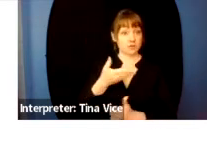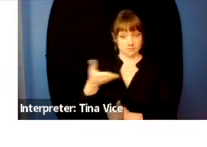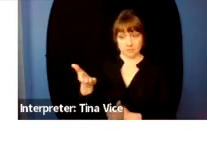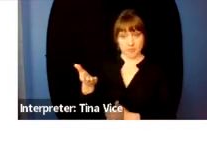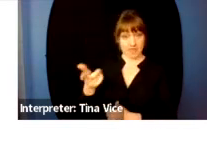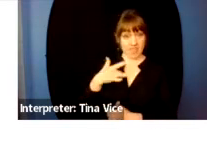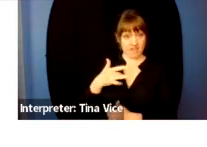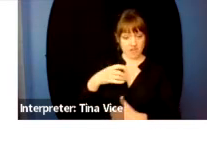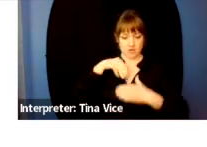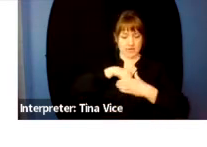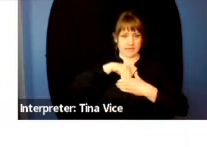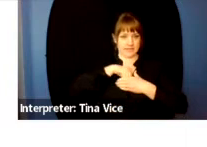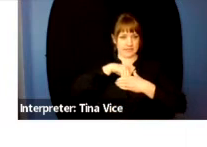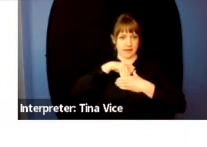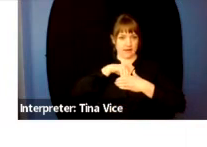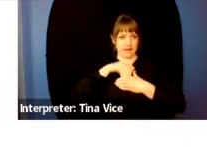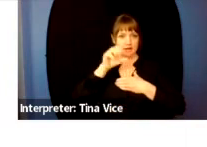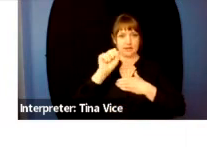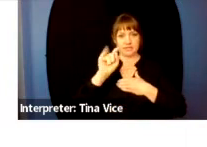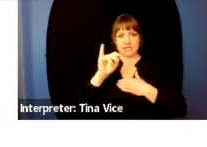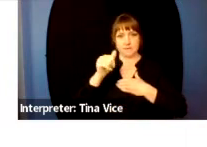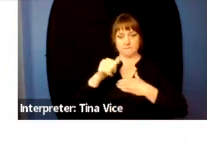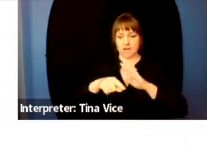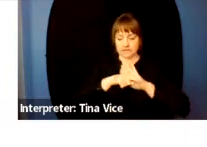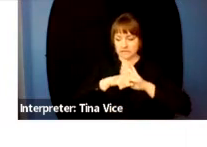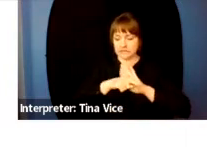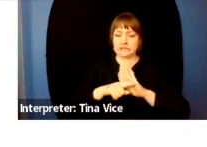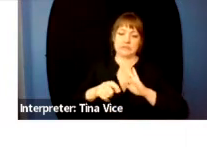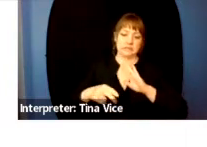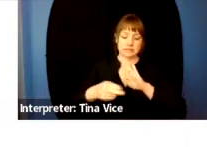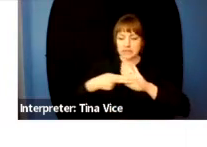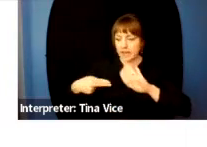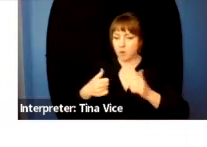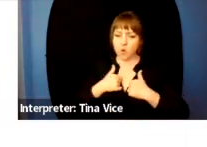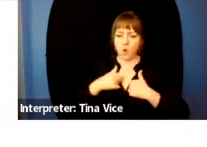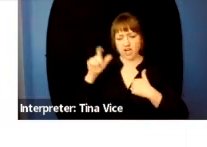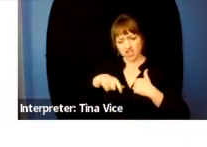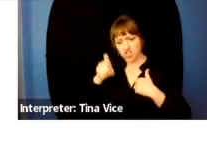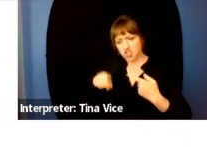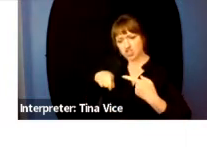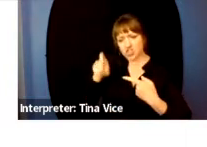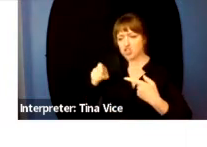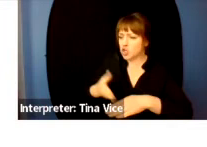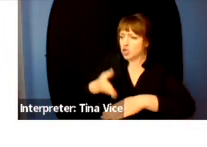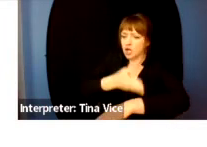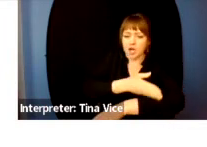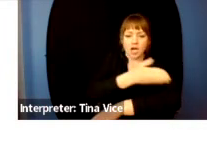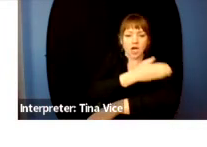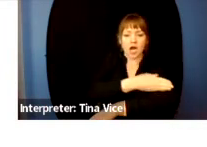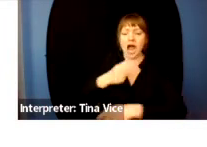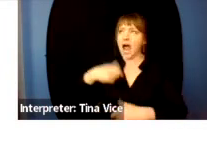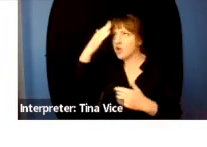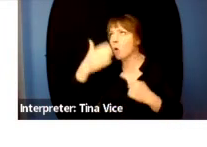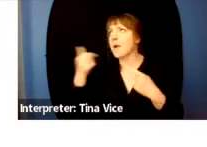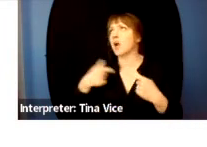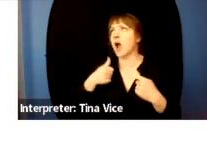you the number of times, especially veterans, have this perception that they should be stronger, that they're better than this, that kind of thing, right? So I know better. I'm not